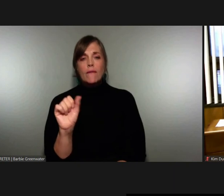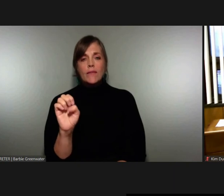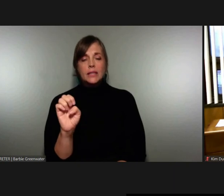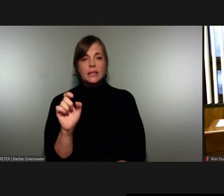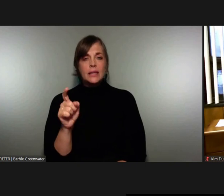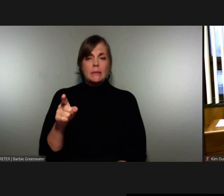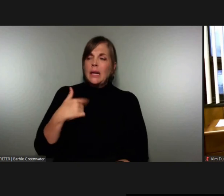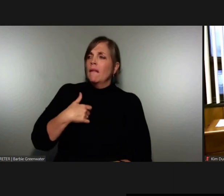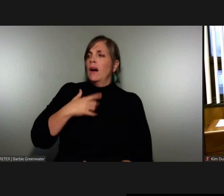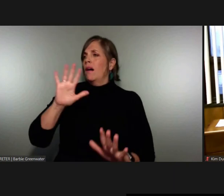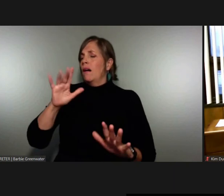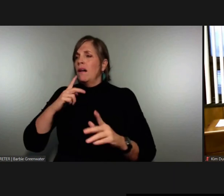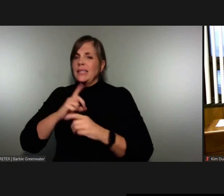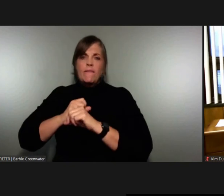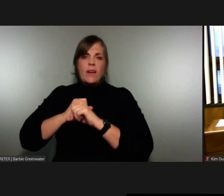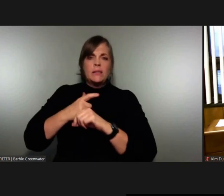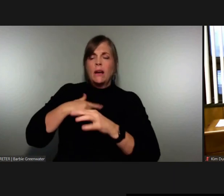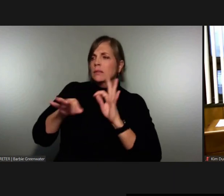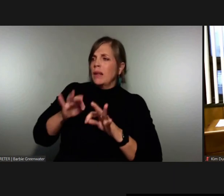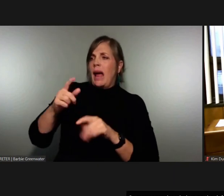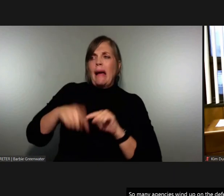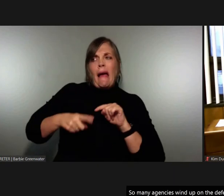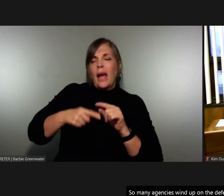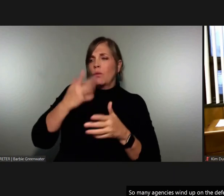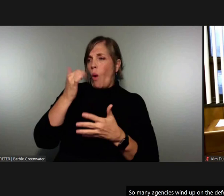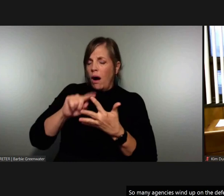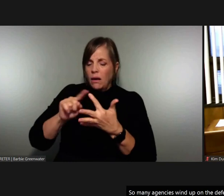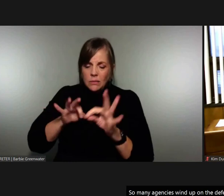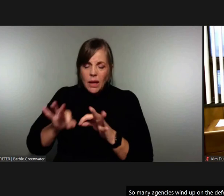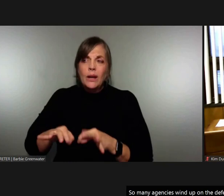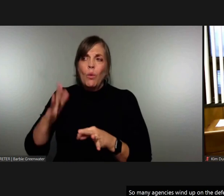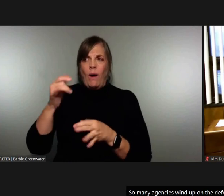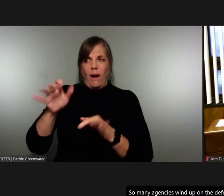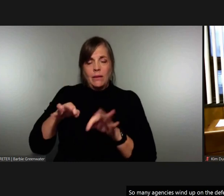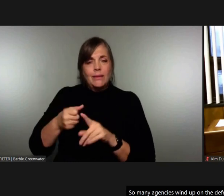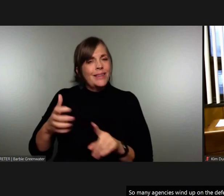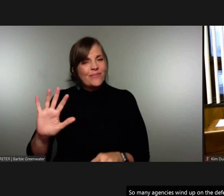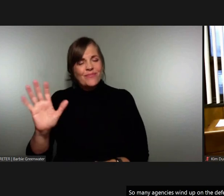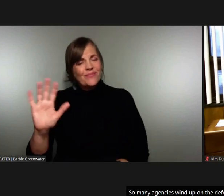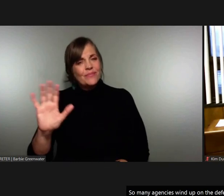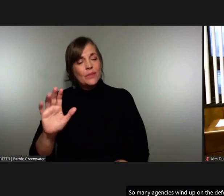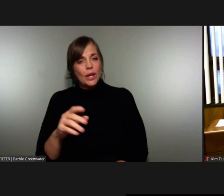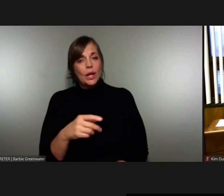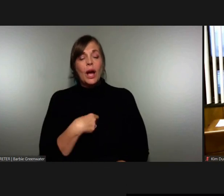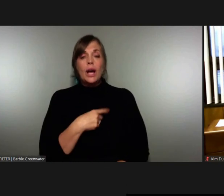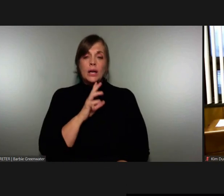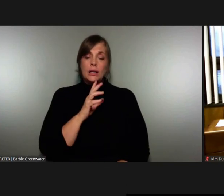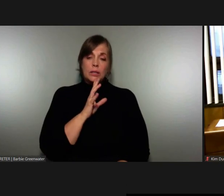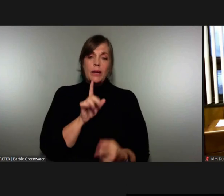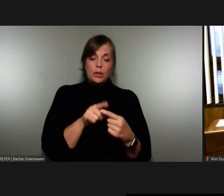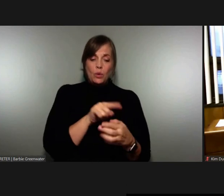can't, defending why something is such. Speaking to the episodic experiences of 4 people who happen